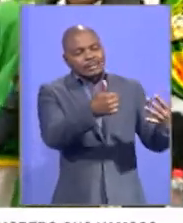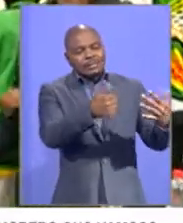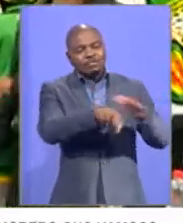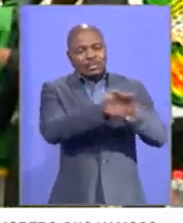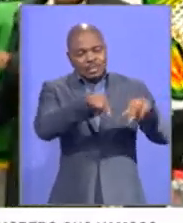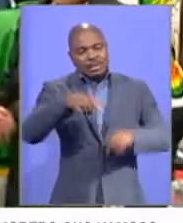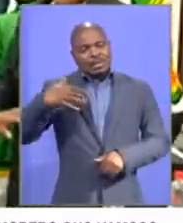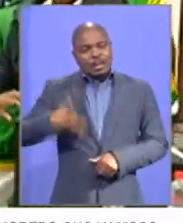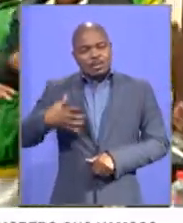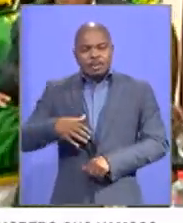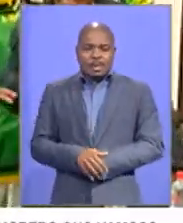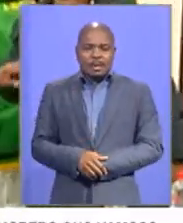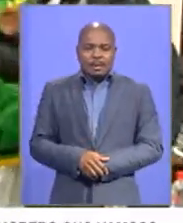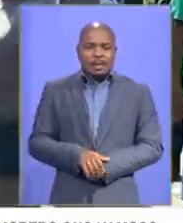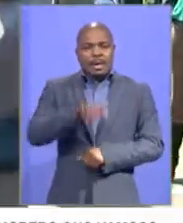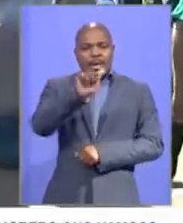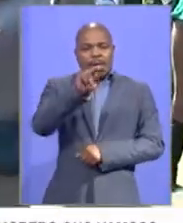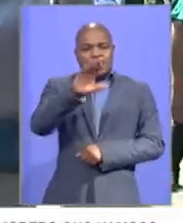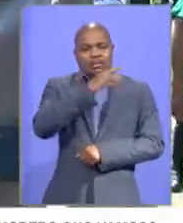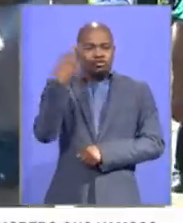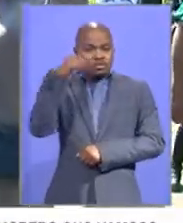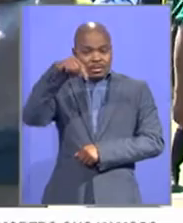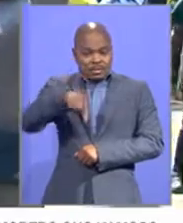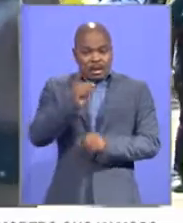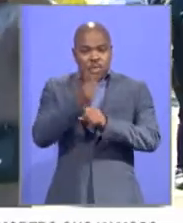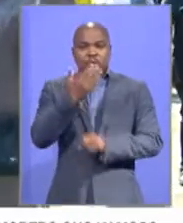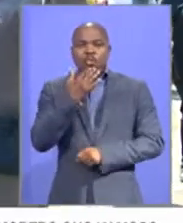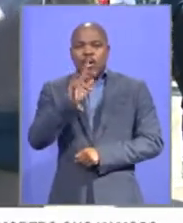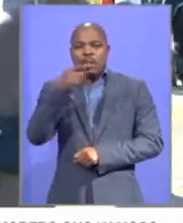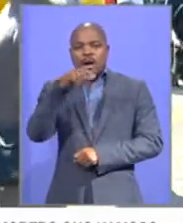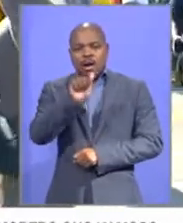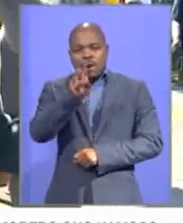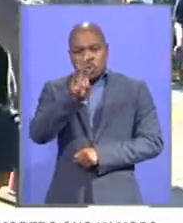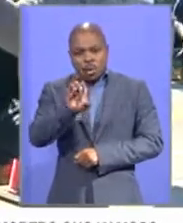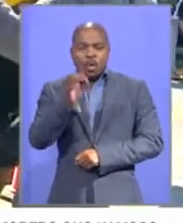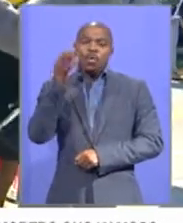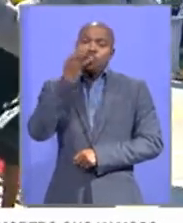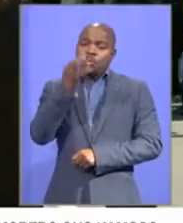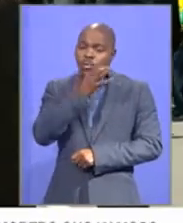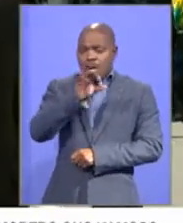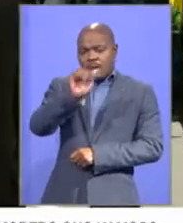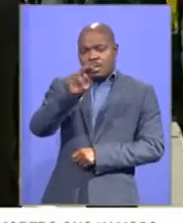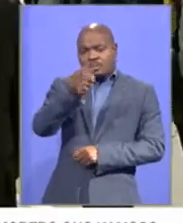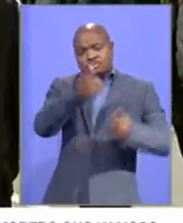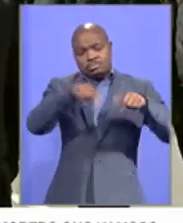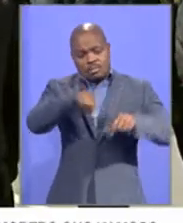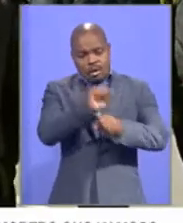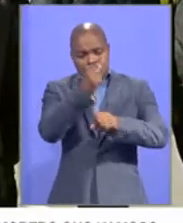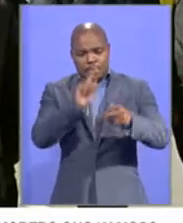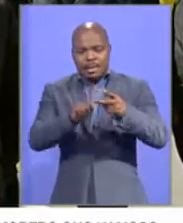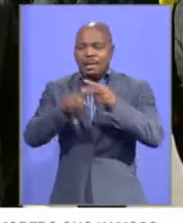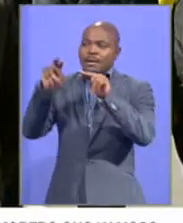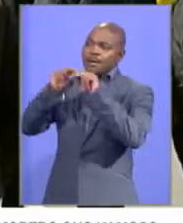sa Ekurhuleni. Mokwaledi wa ANC mono Gauteng Jacob Khawe a re batsamaisi ba ANC mono Gauteng le